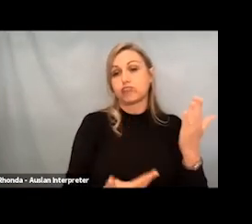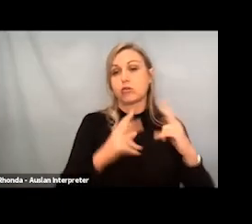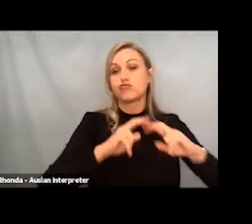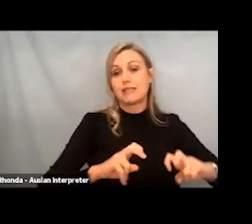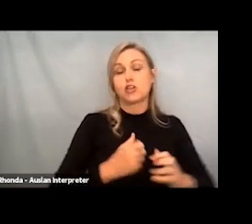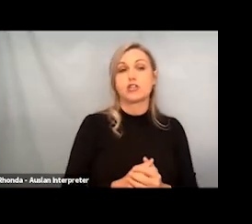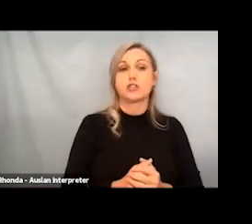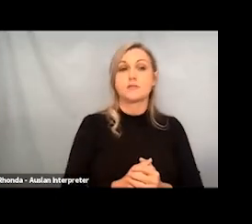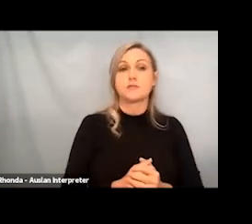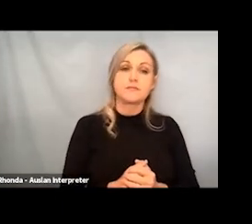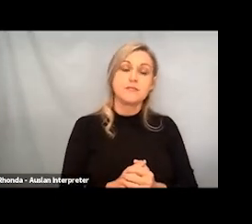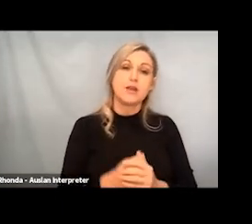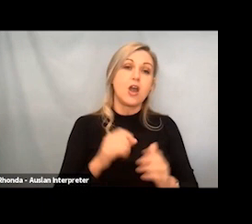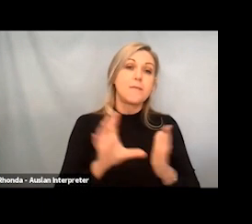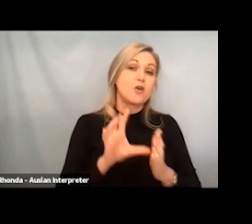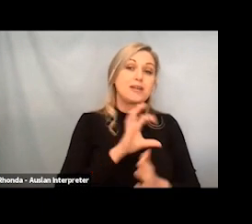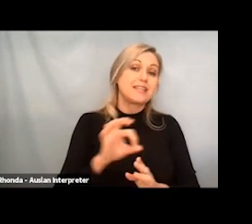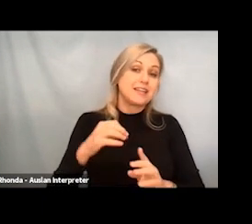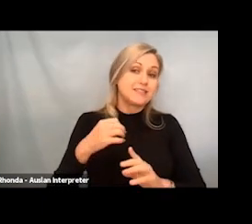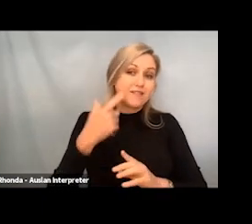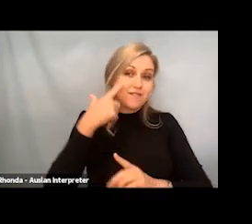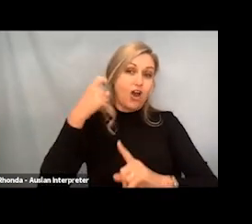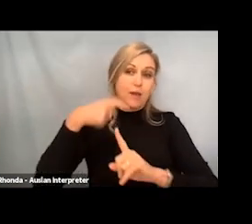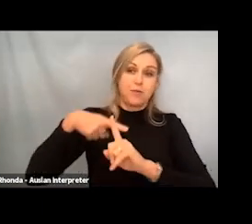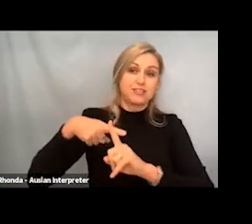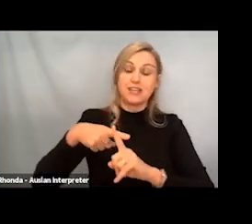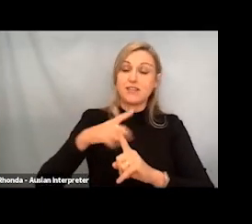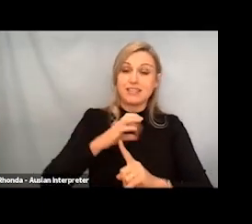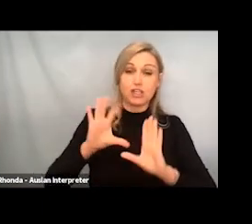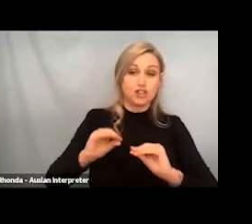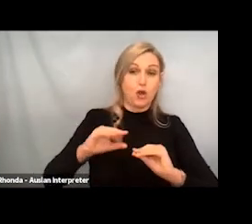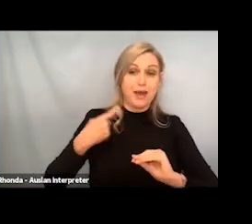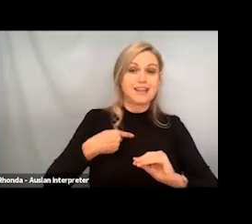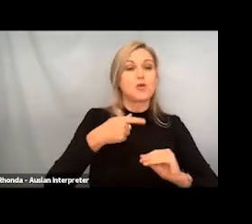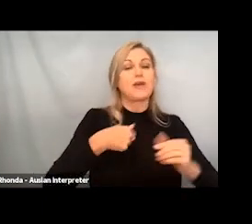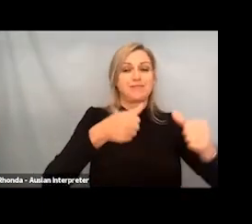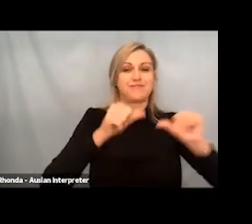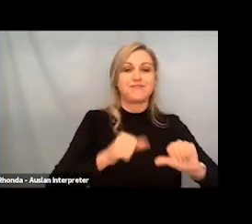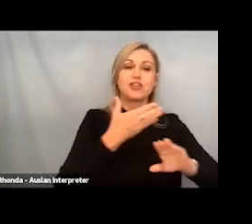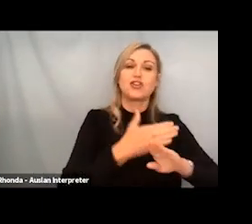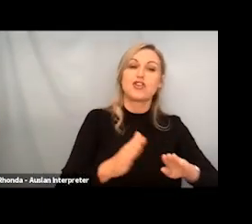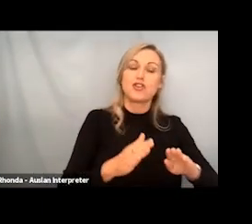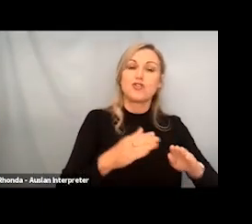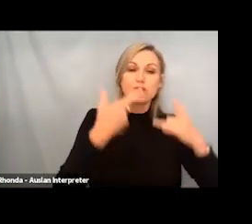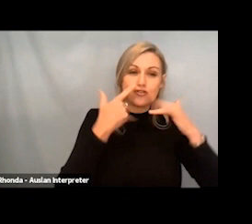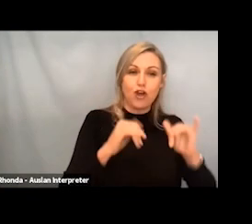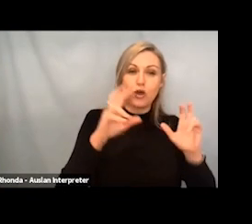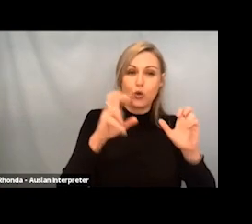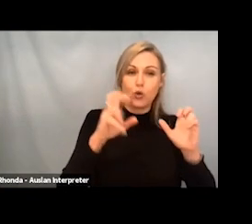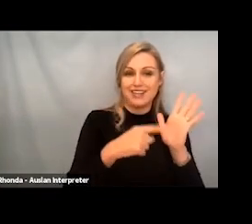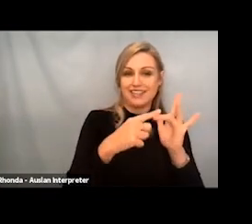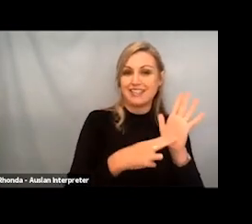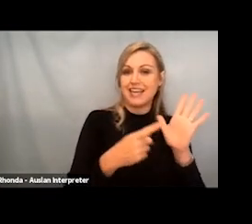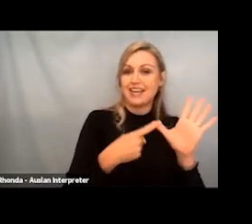Not having got a positive finding didn't deter us. We've now moved on and we're conducting the next trial, which is called the TINA trial. This is